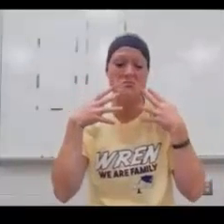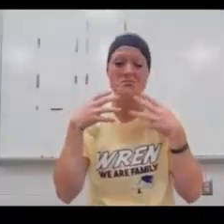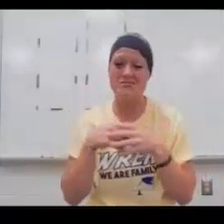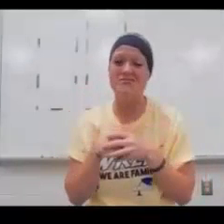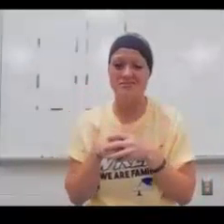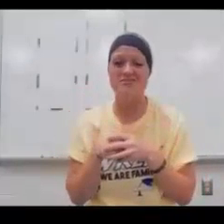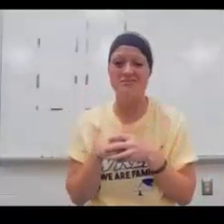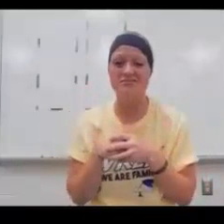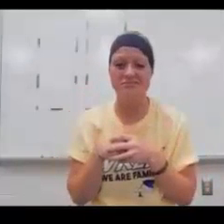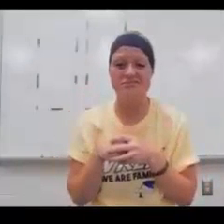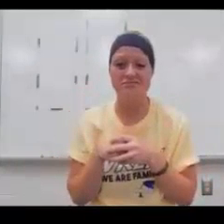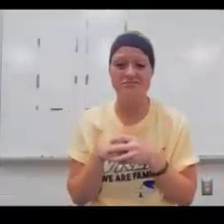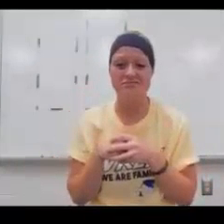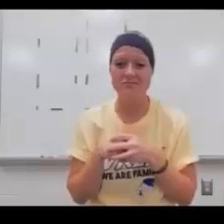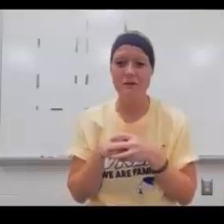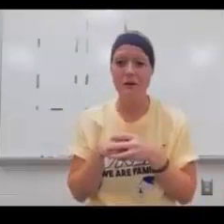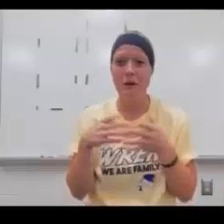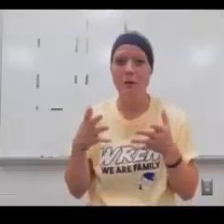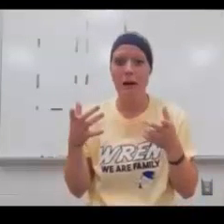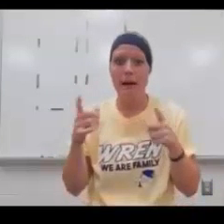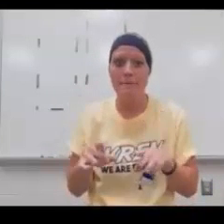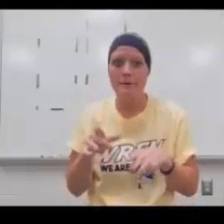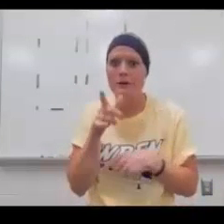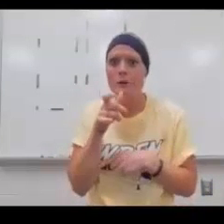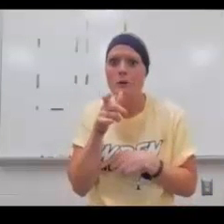It was really sad.